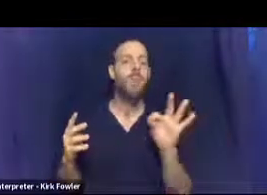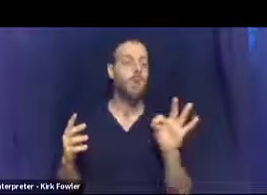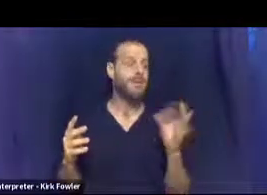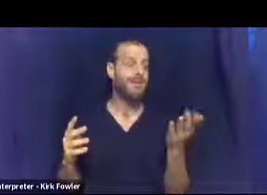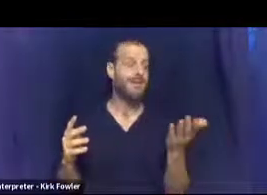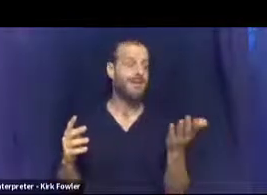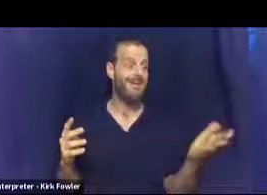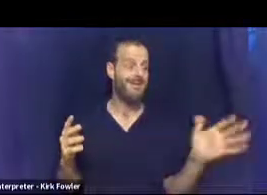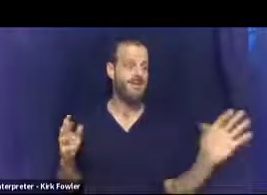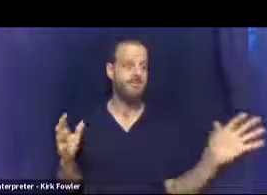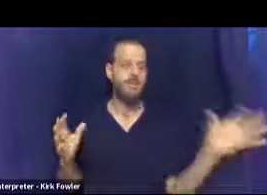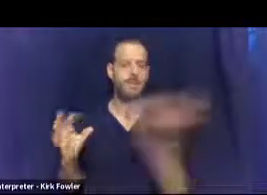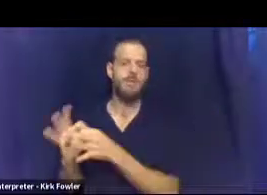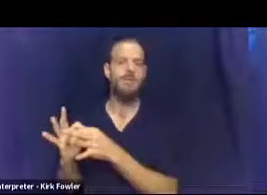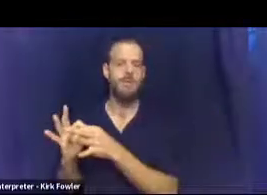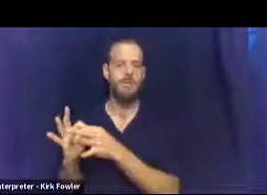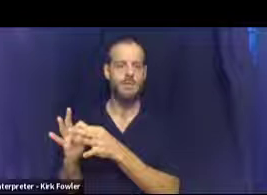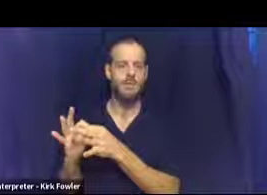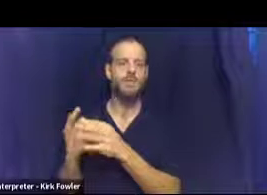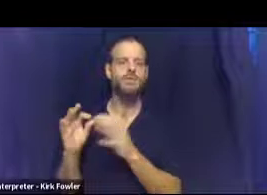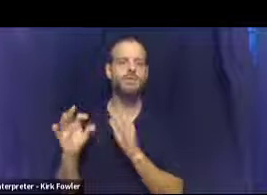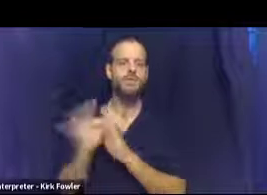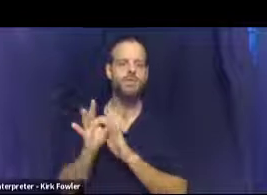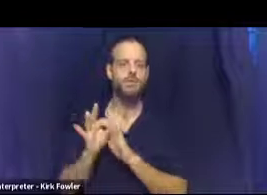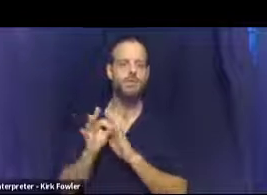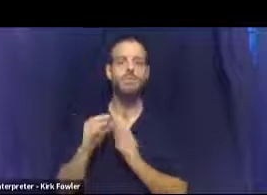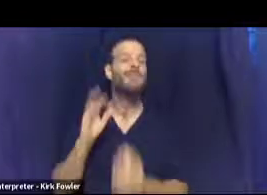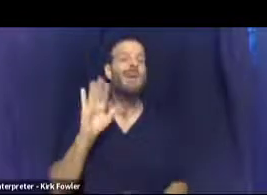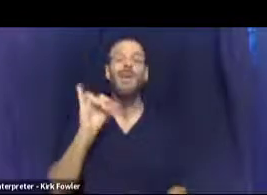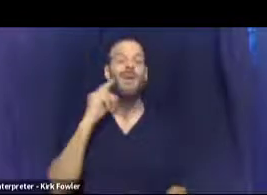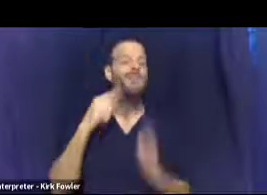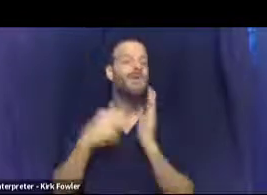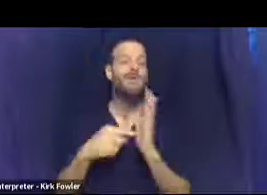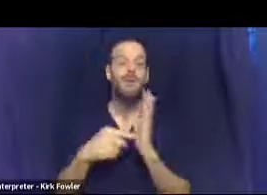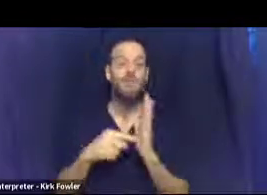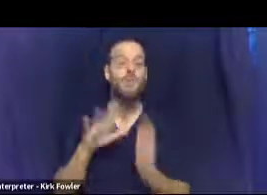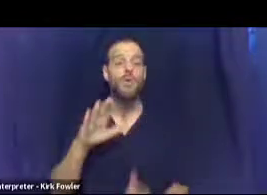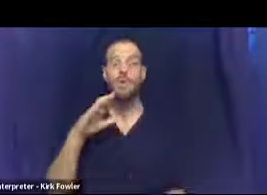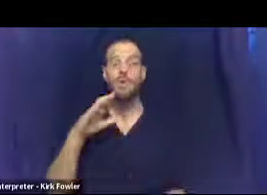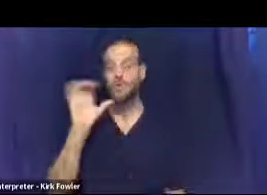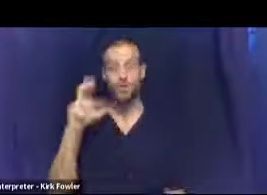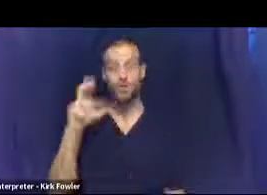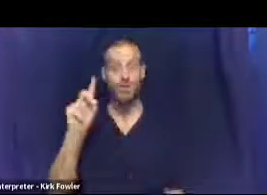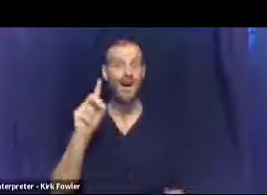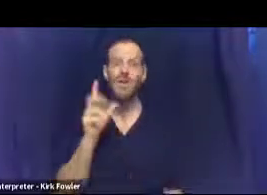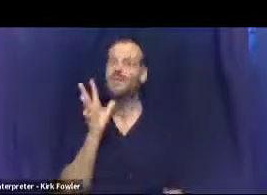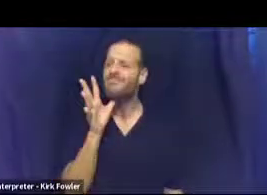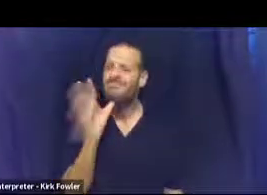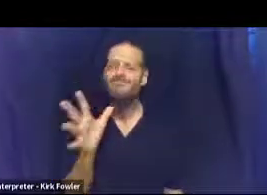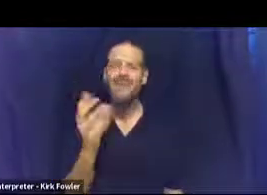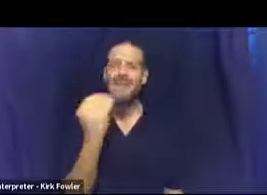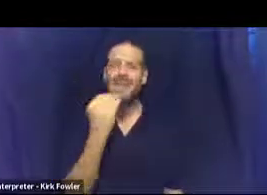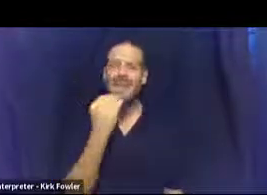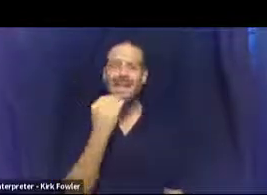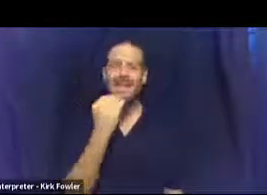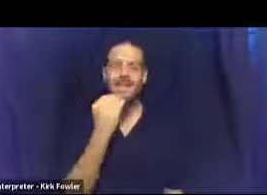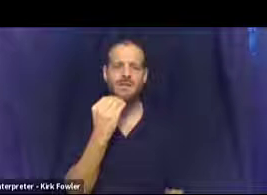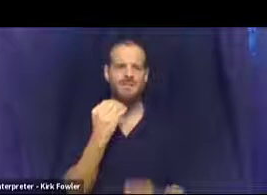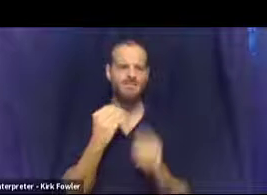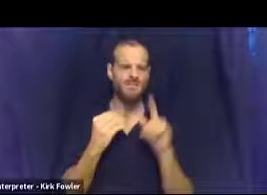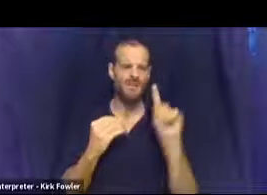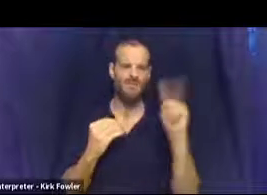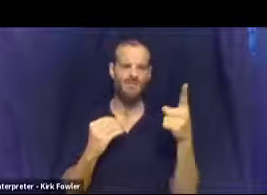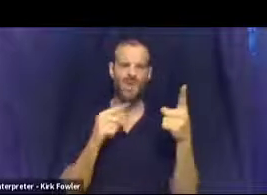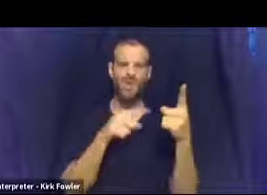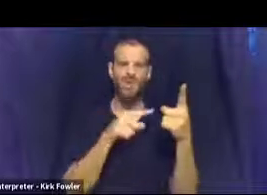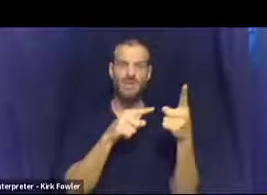first. So if your child hates to eat, do not make the first item in your calendar system associated with mealtime